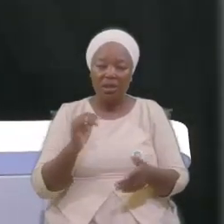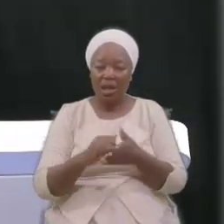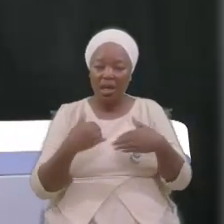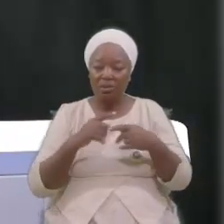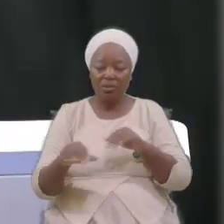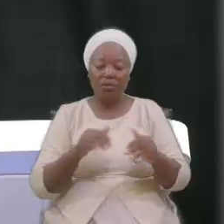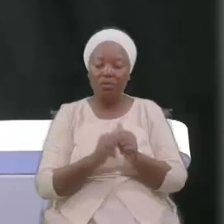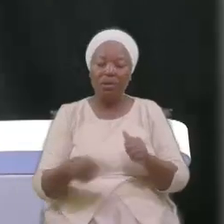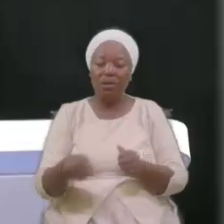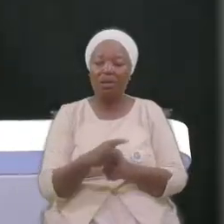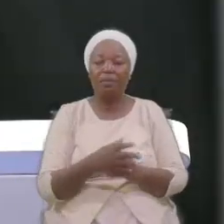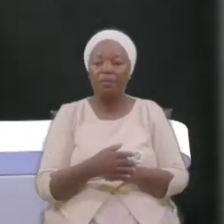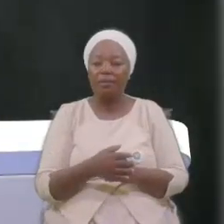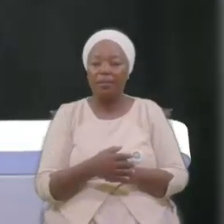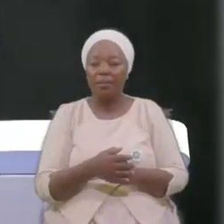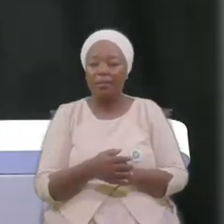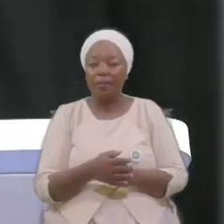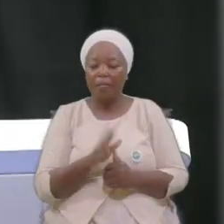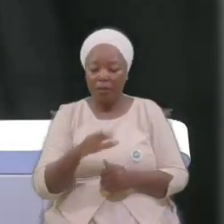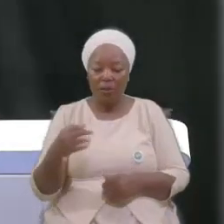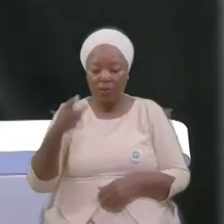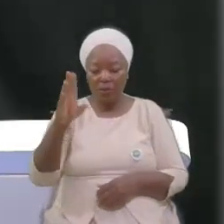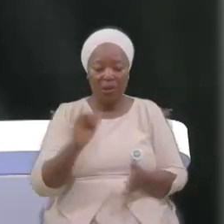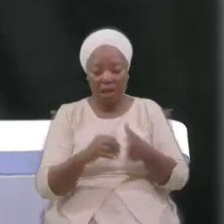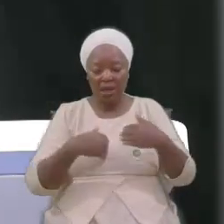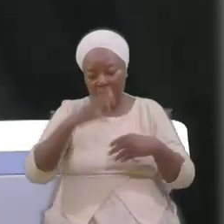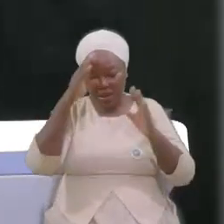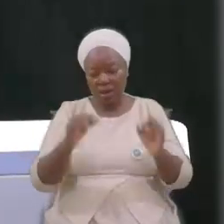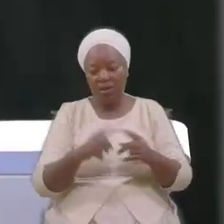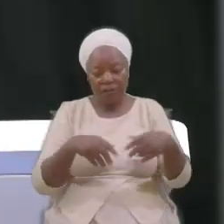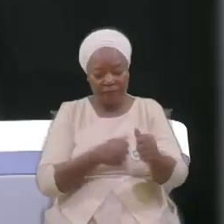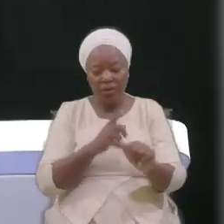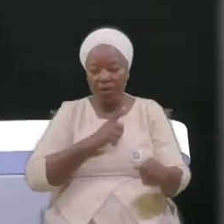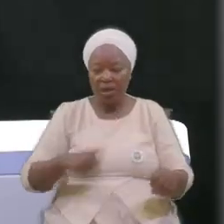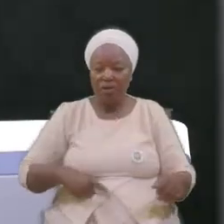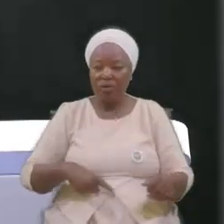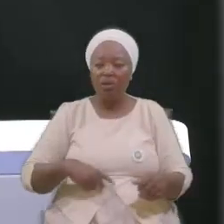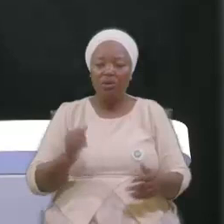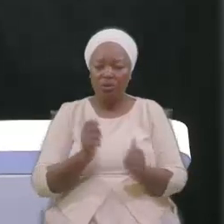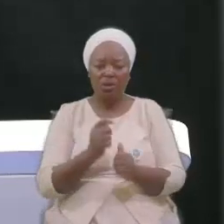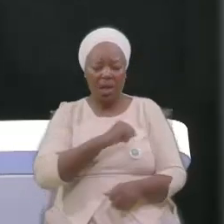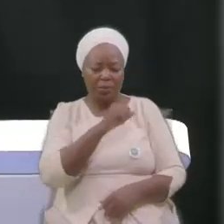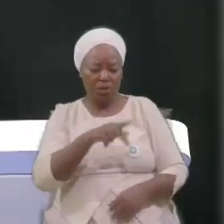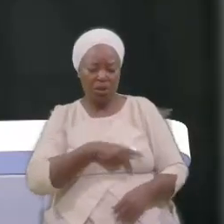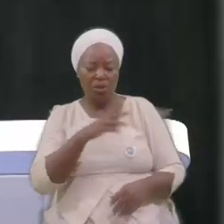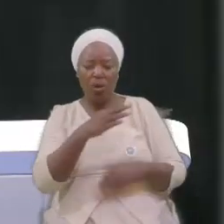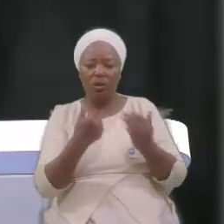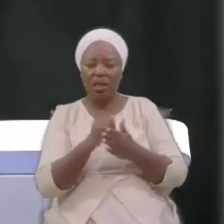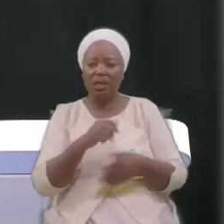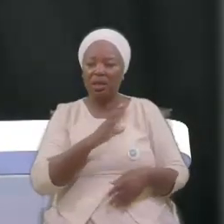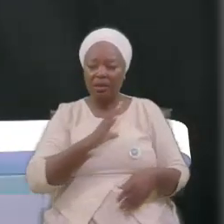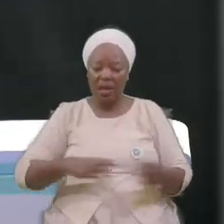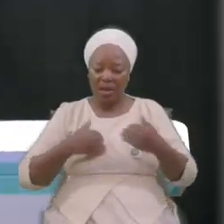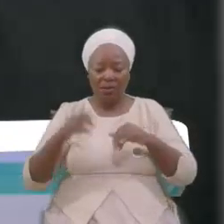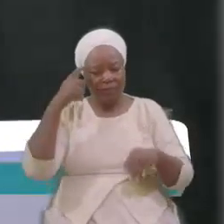God, who have decided to follow the Lord, appreciating that Christ left heaven and came and paid the price. Satan has no